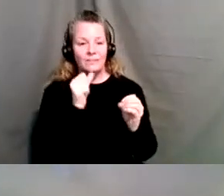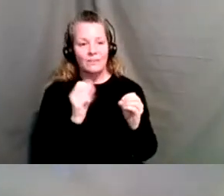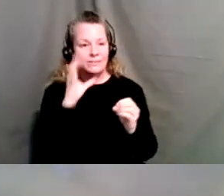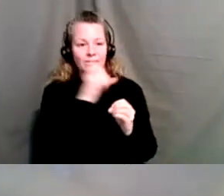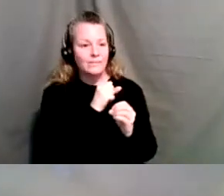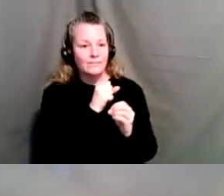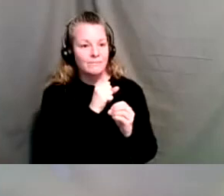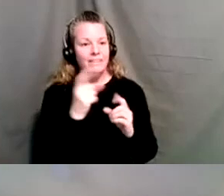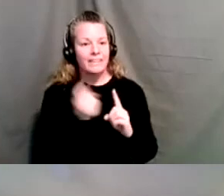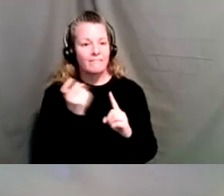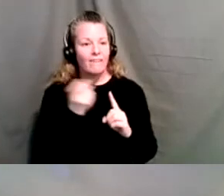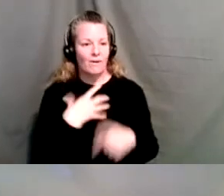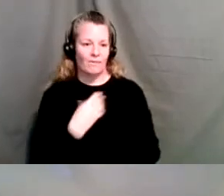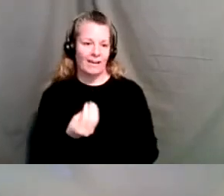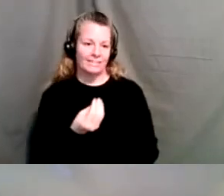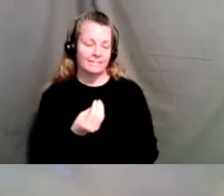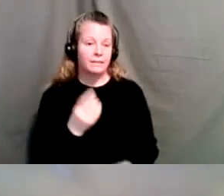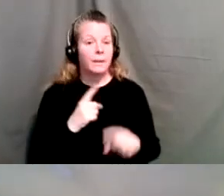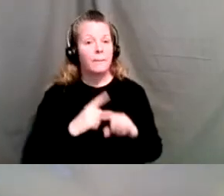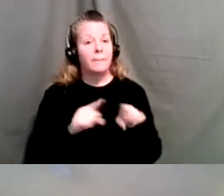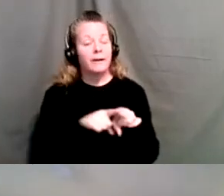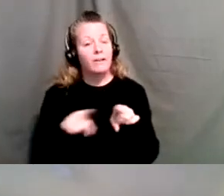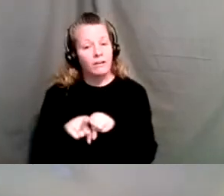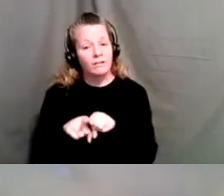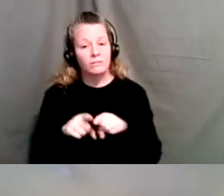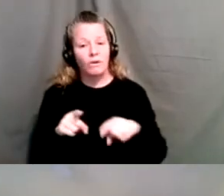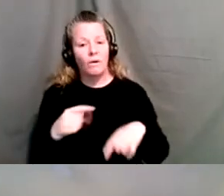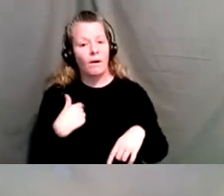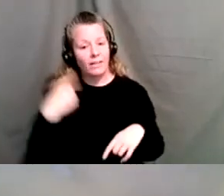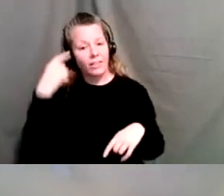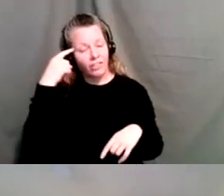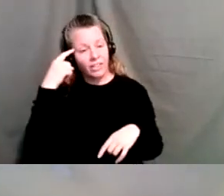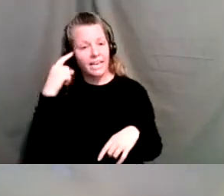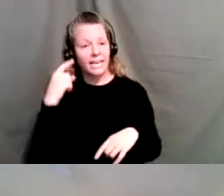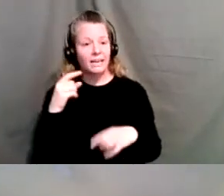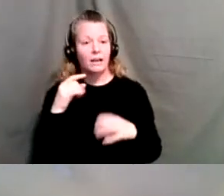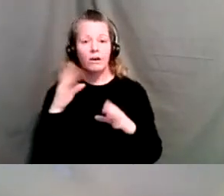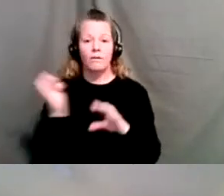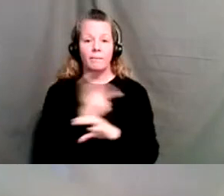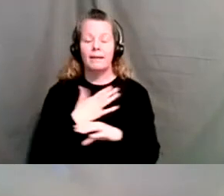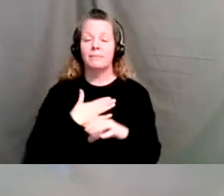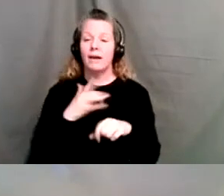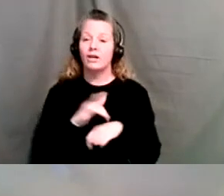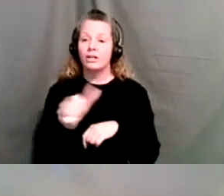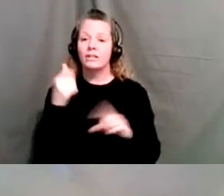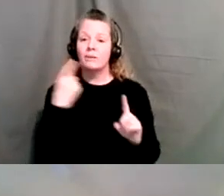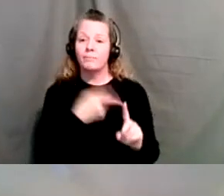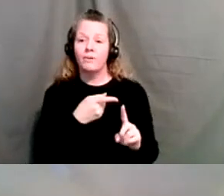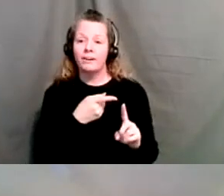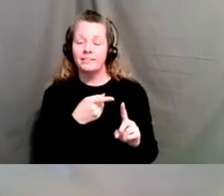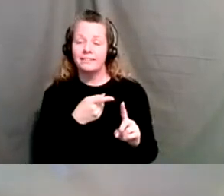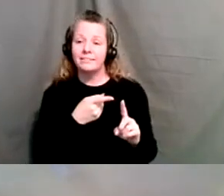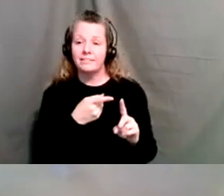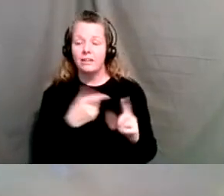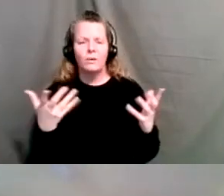white. Yeah. But also, I think going back to one of my earlier points is, what is the